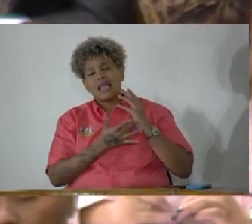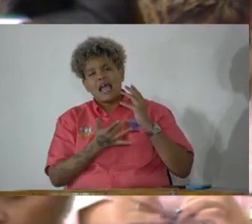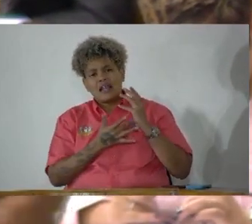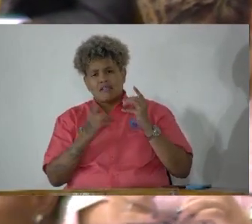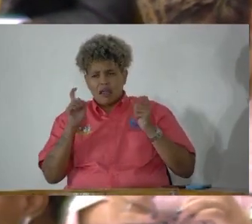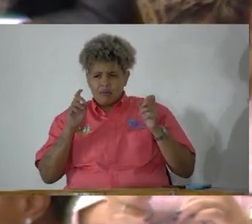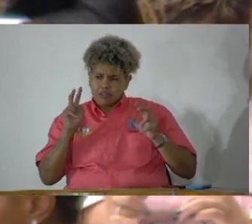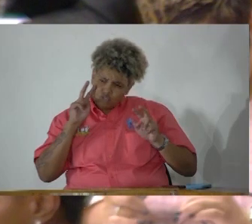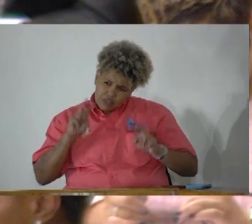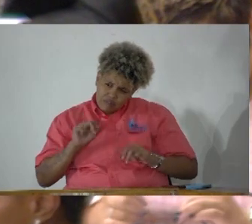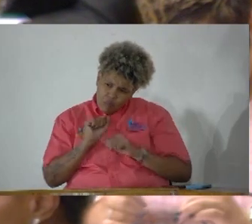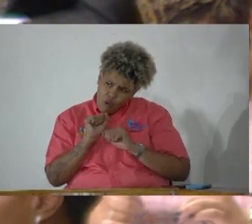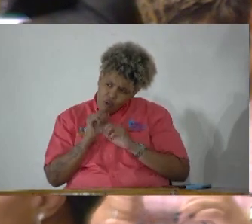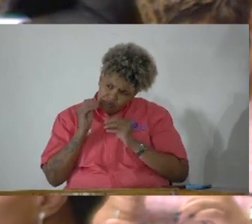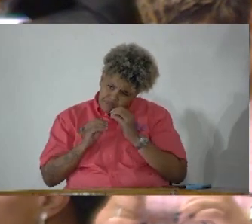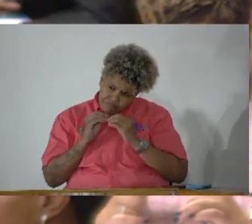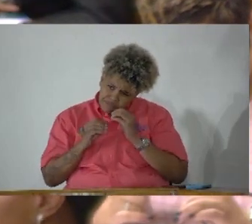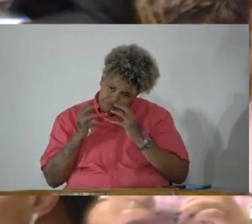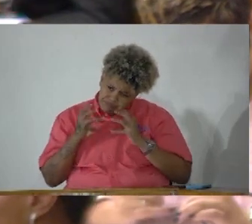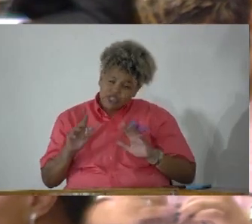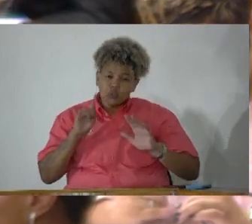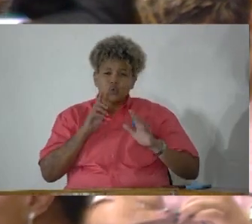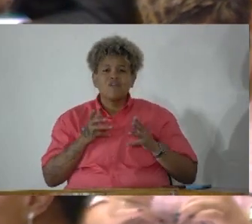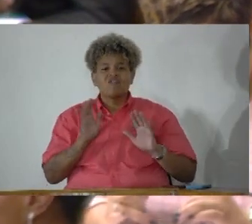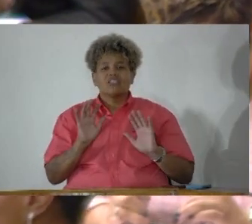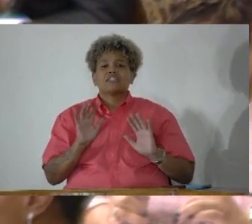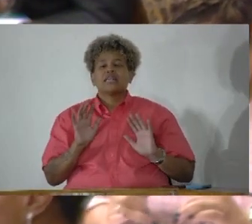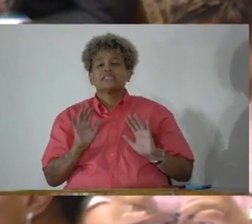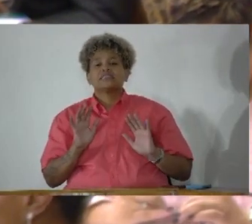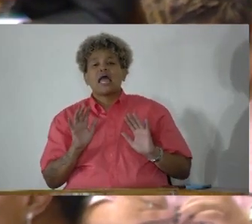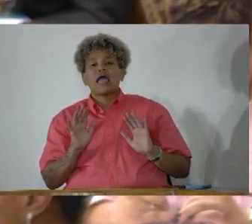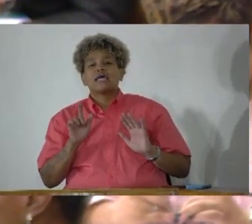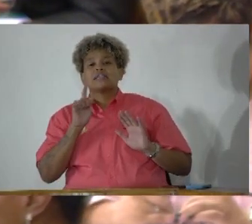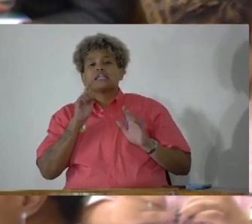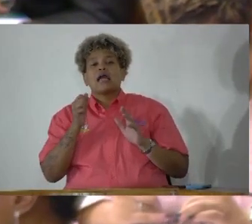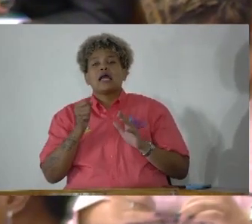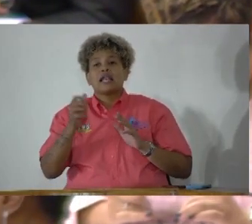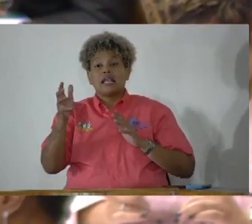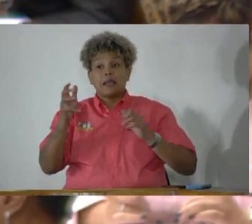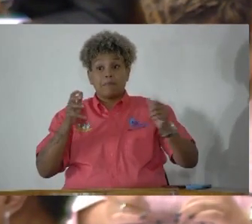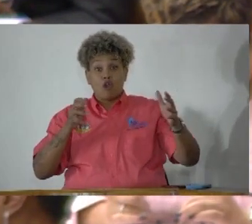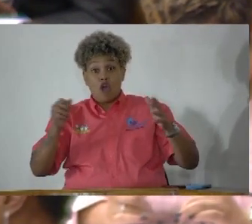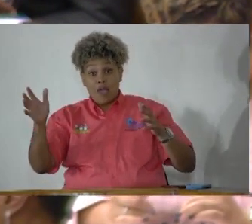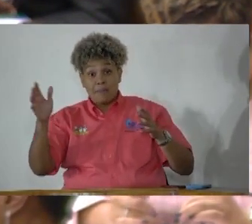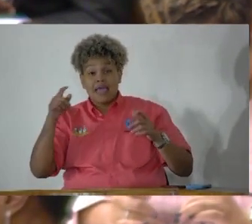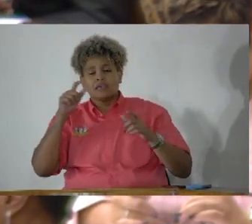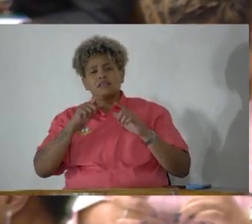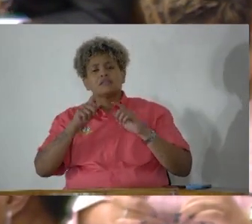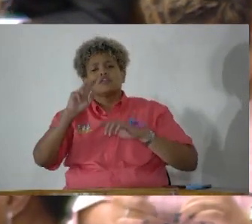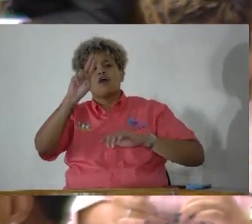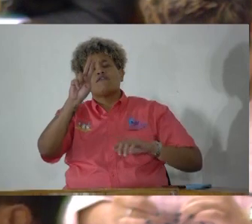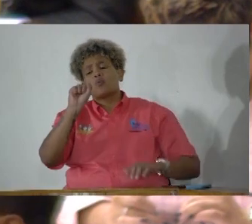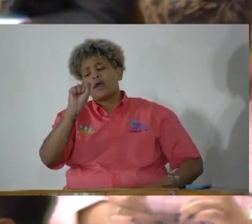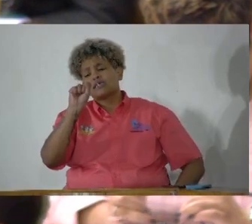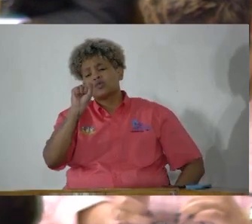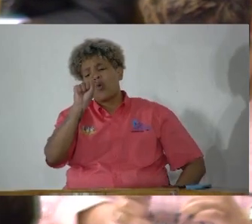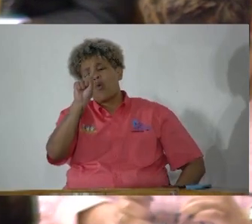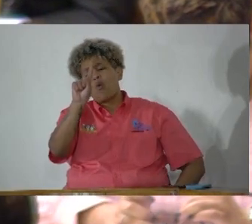and administrative work to facilitate the deployment of US